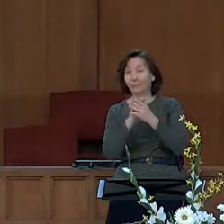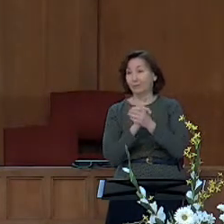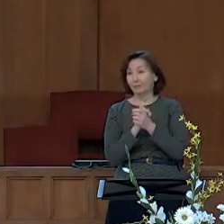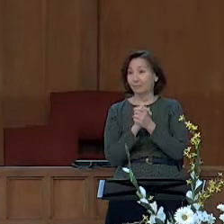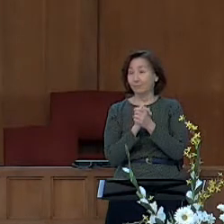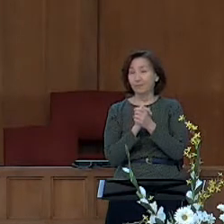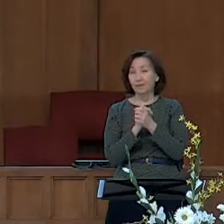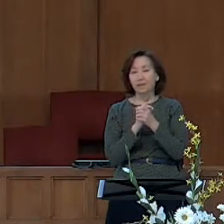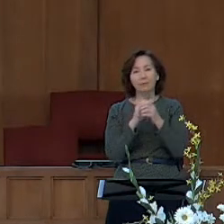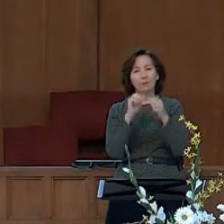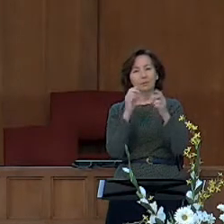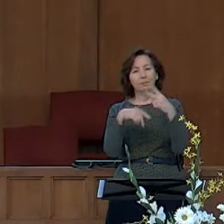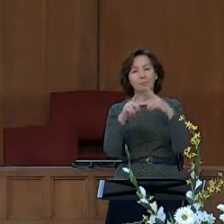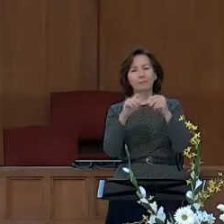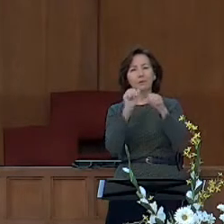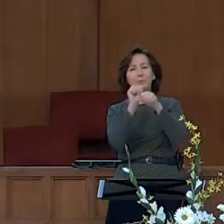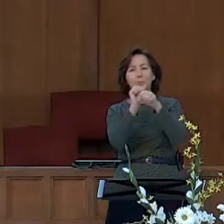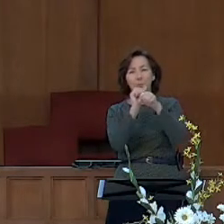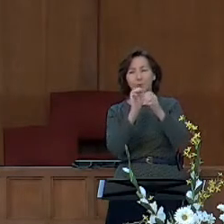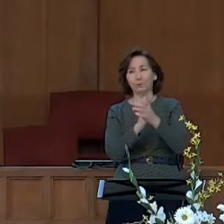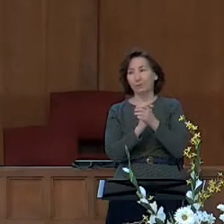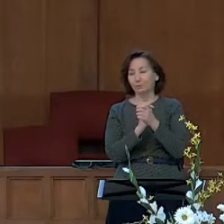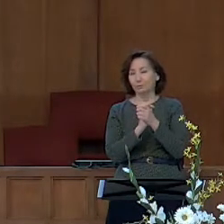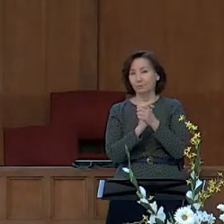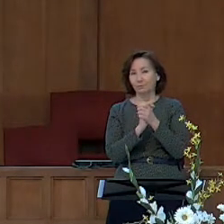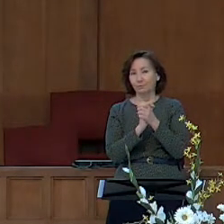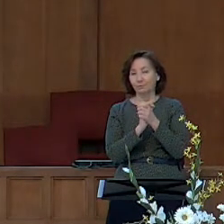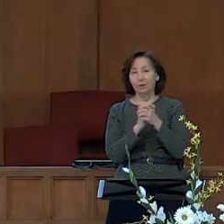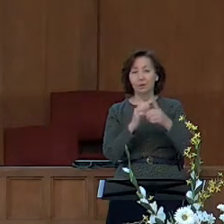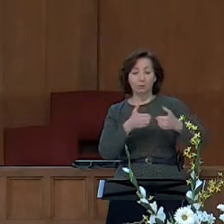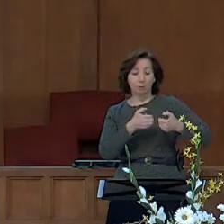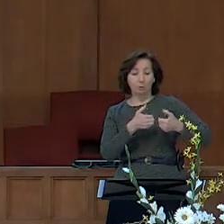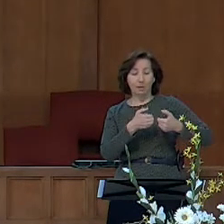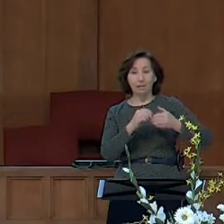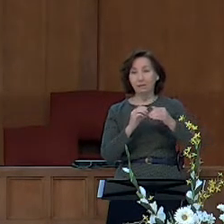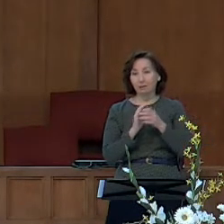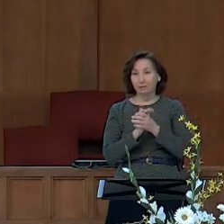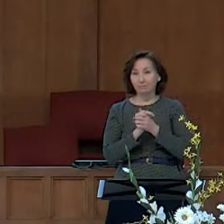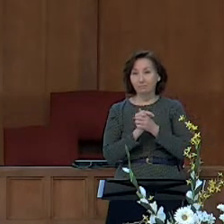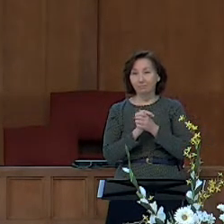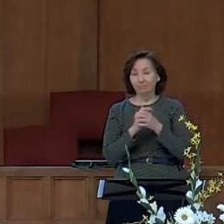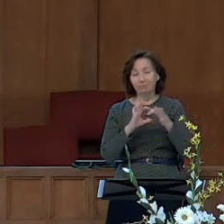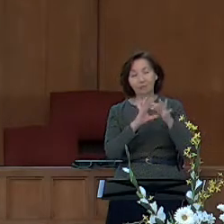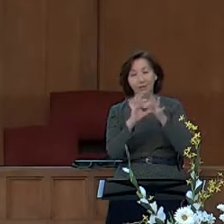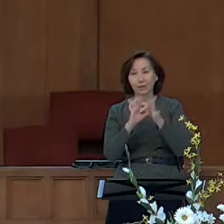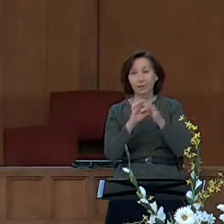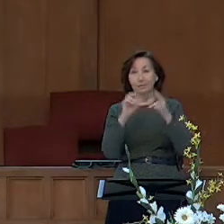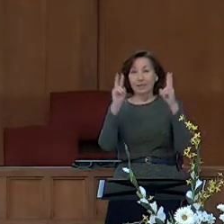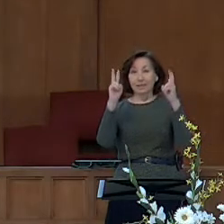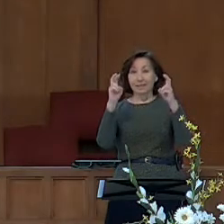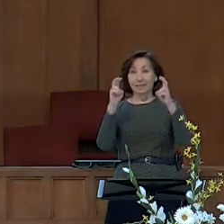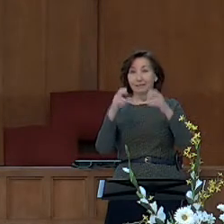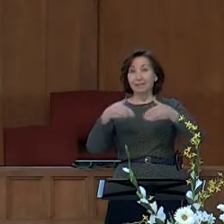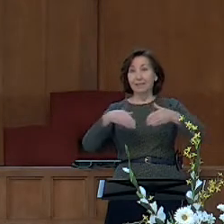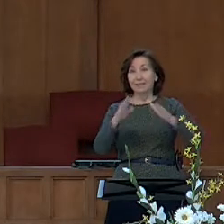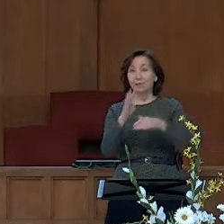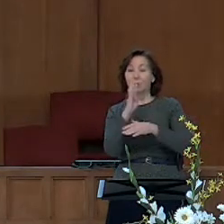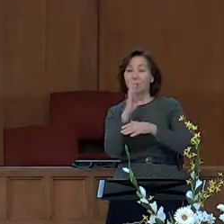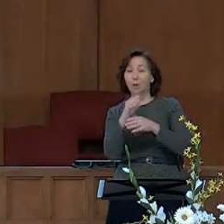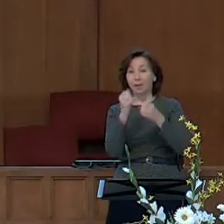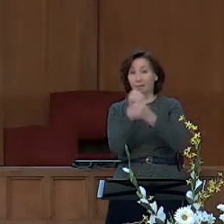even with your coworkers or those romantic relationships that you have. This series is called Let's Talk